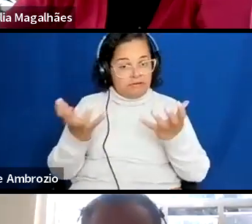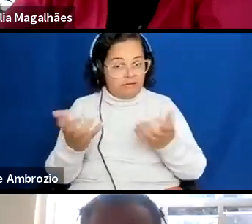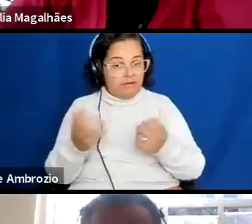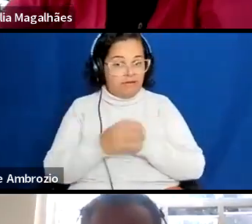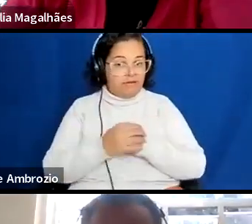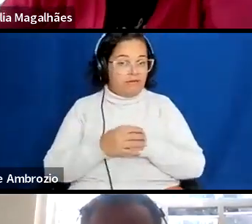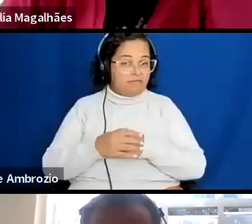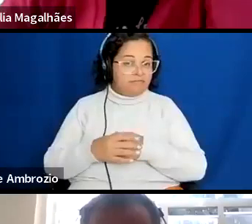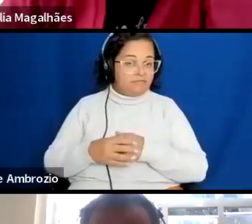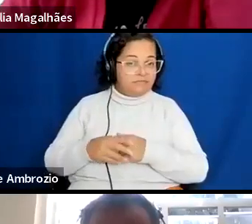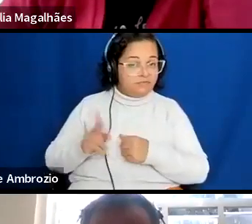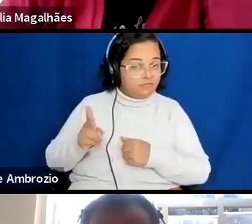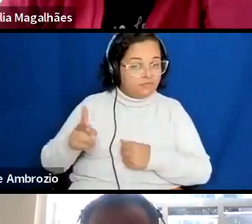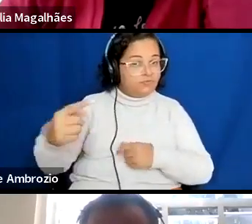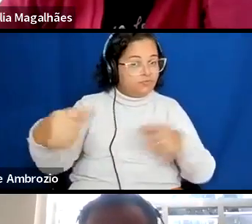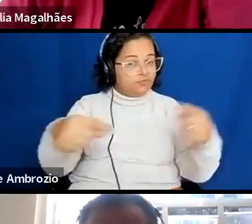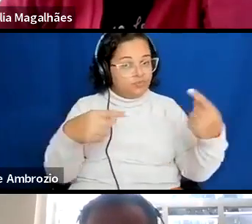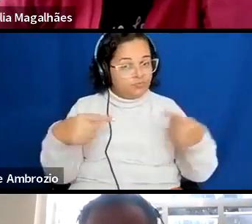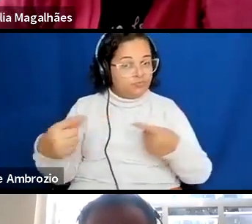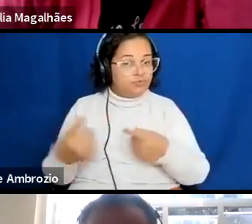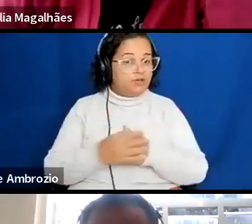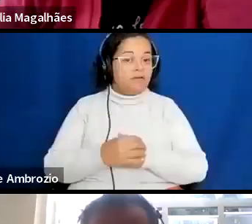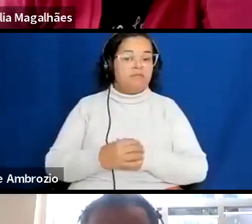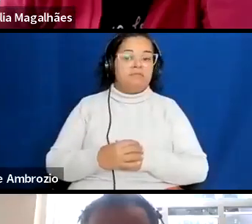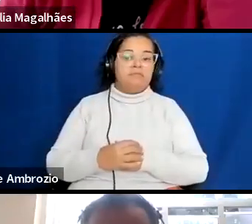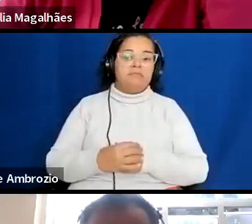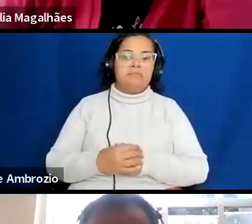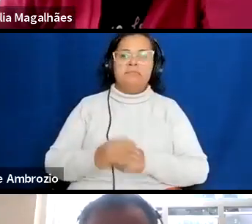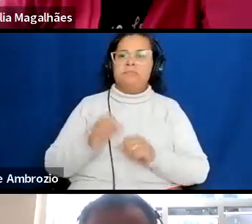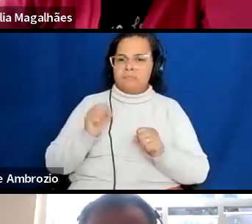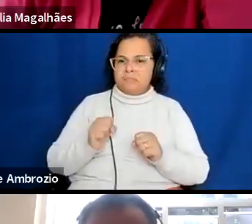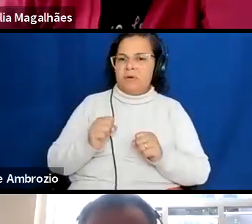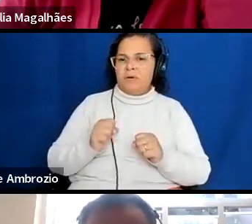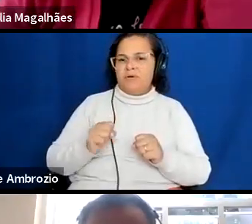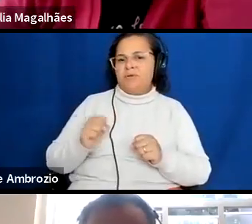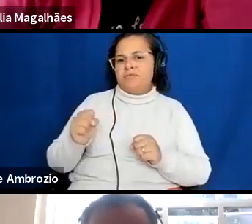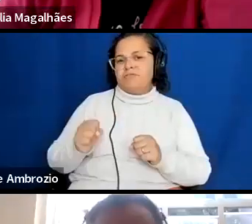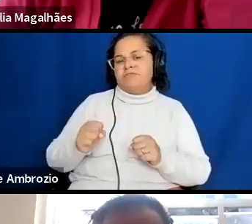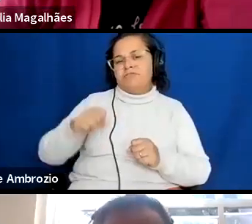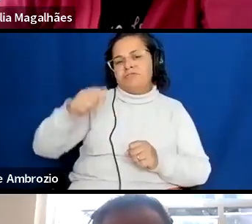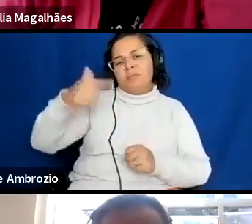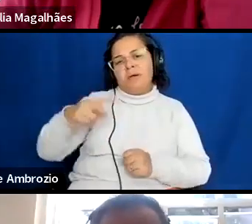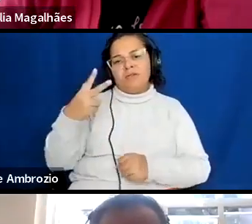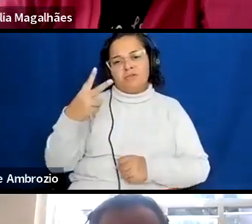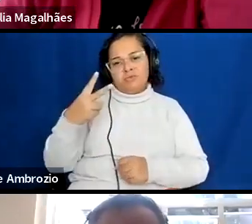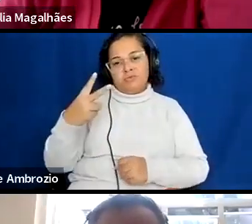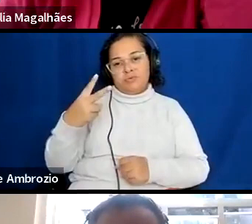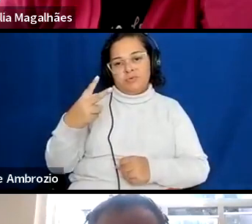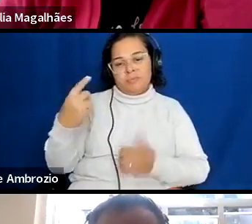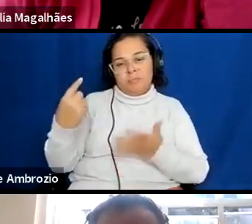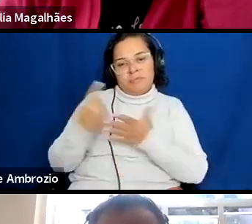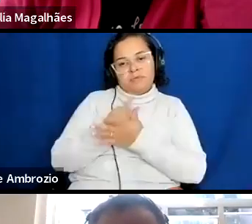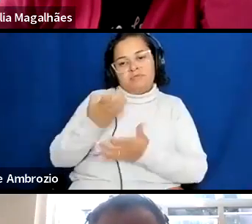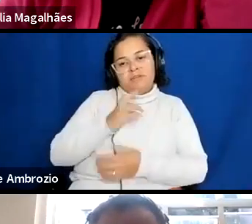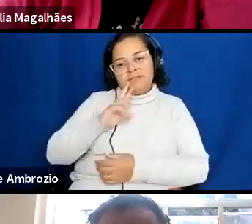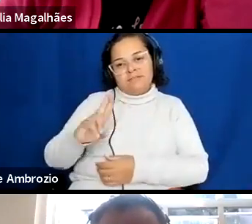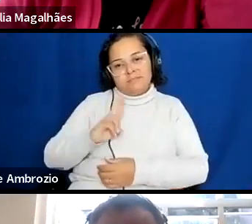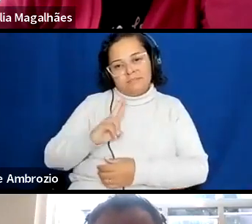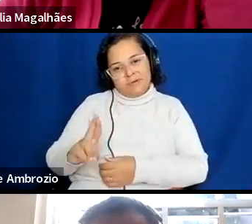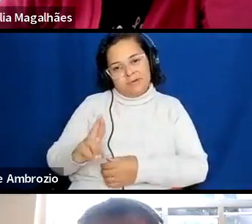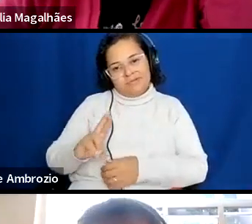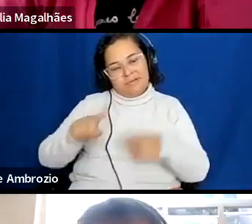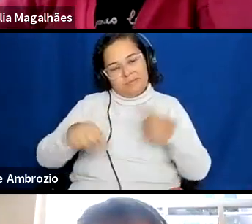Should we take another couple of questions, Cisa, do you think? Okay. And then maybe I can do 10 minutes on Vygotsky's